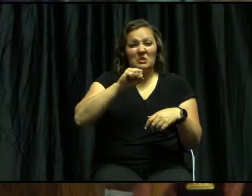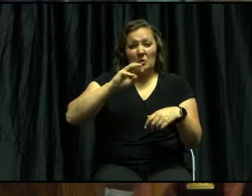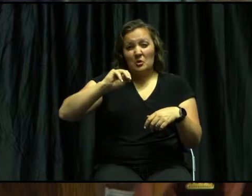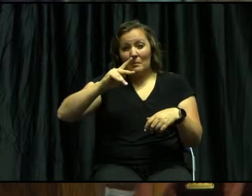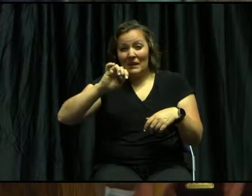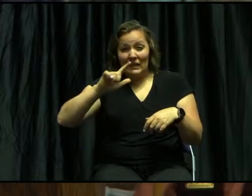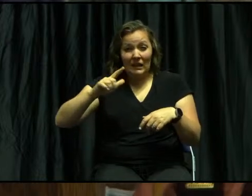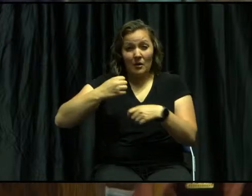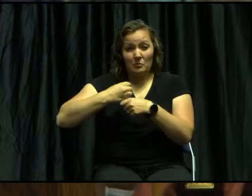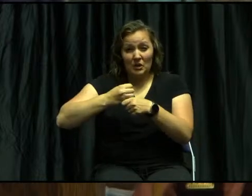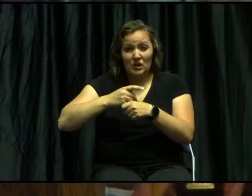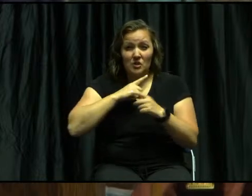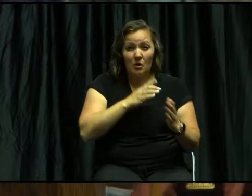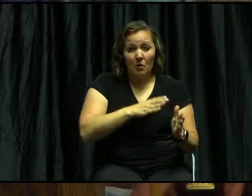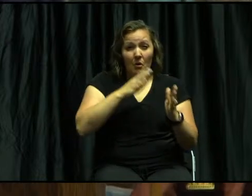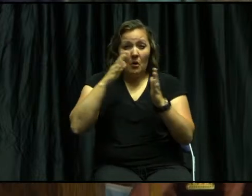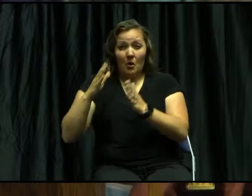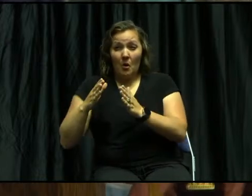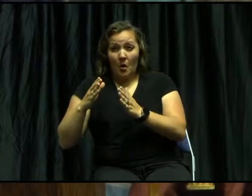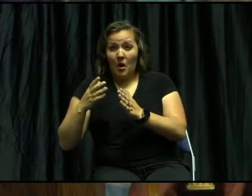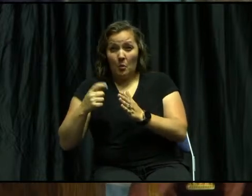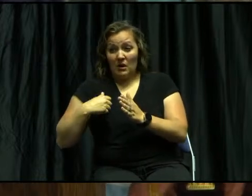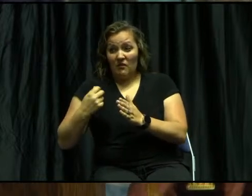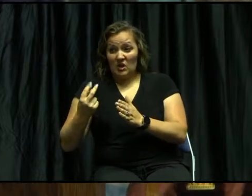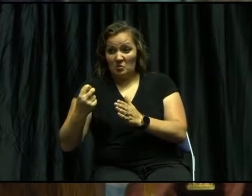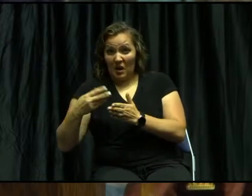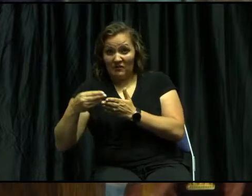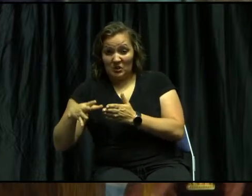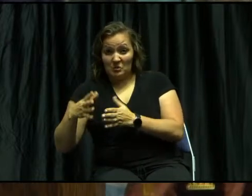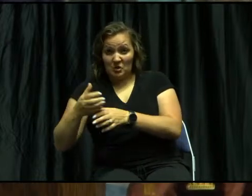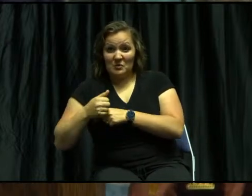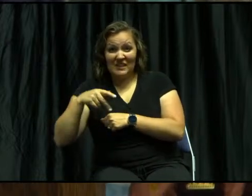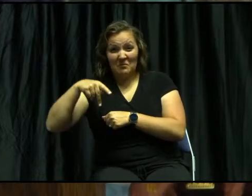cohort of 12 students to receive a doctorate degree from Weber State